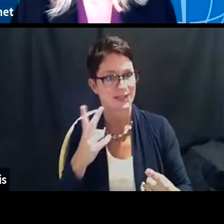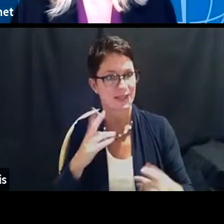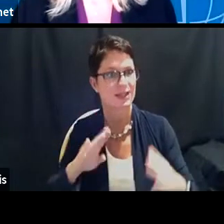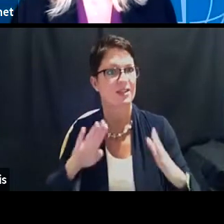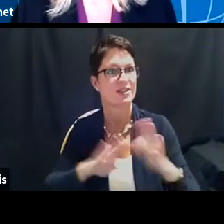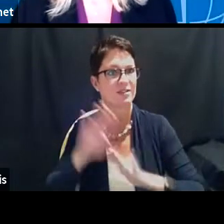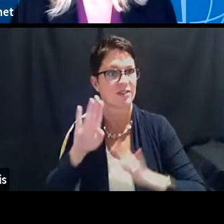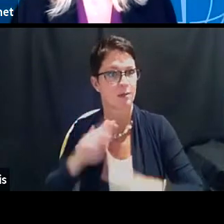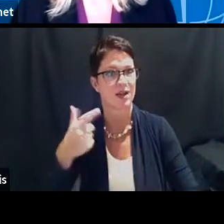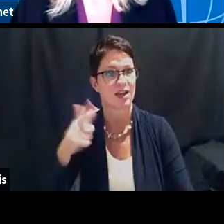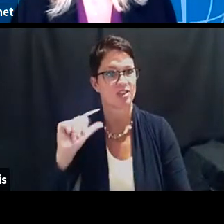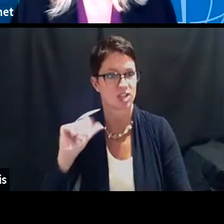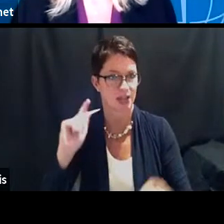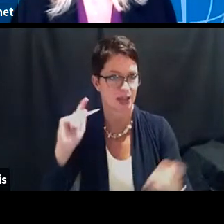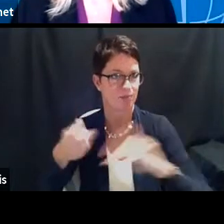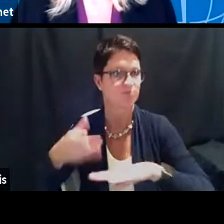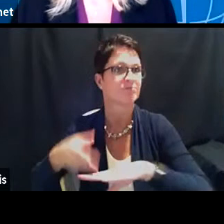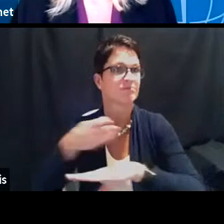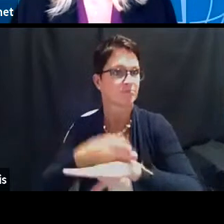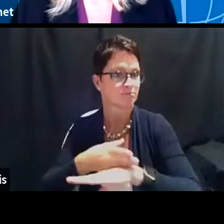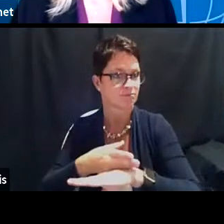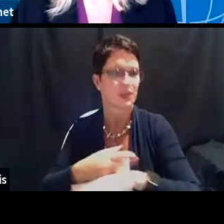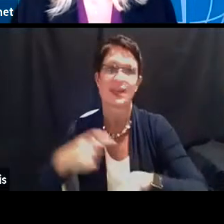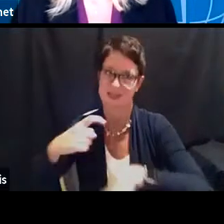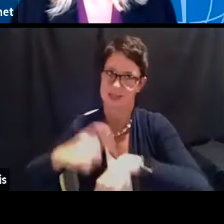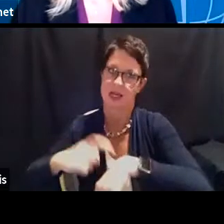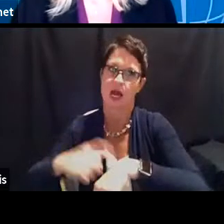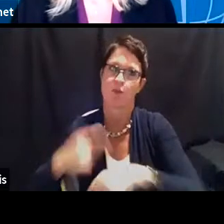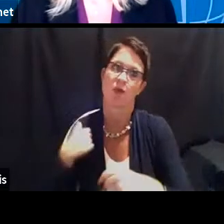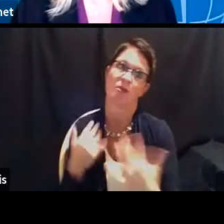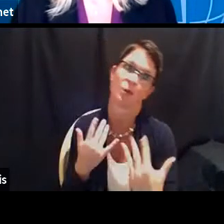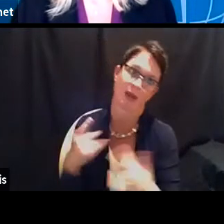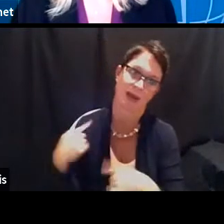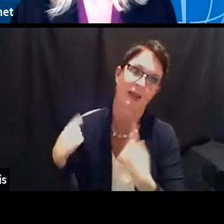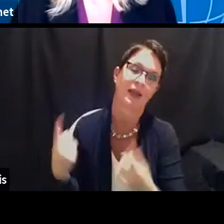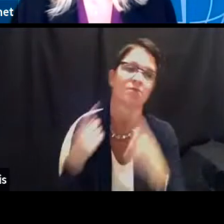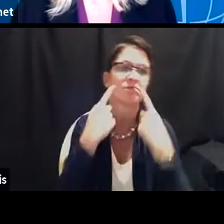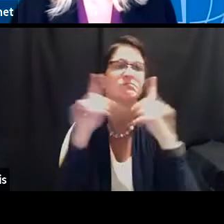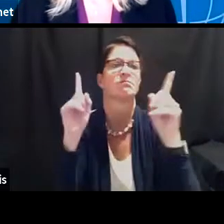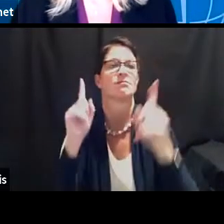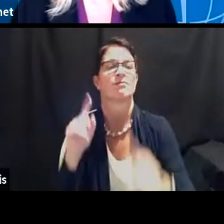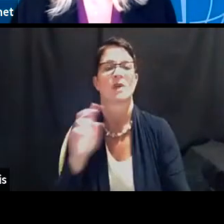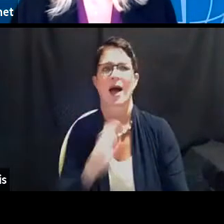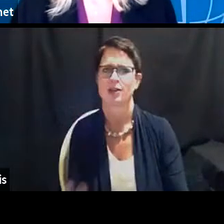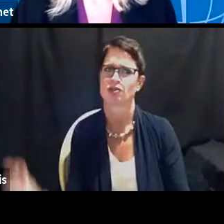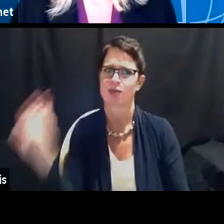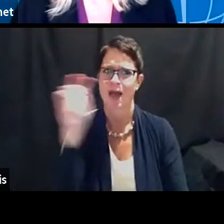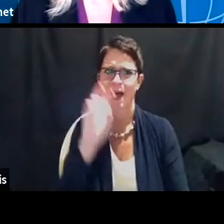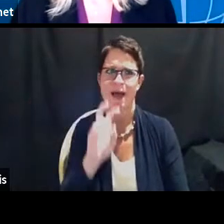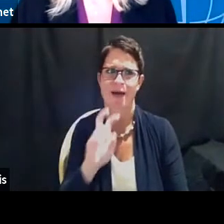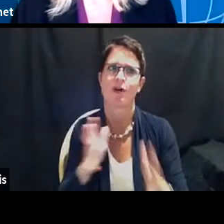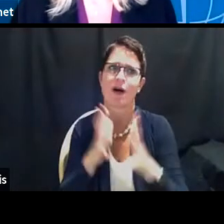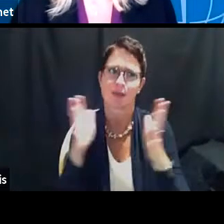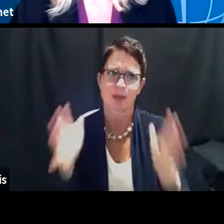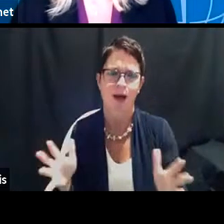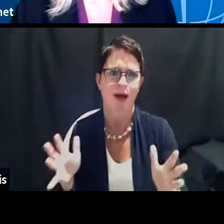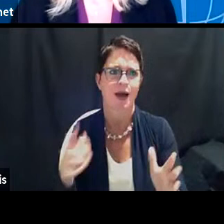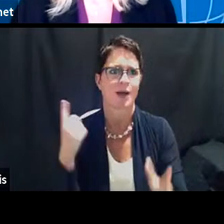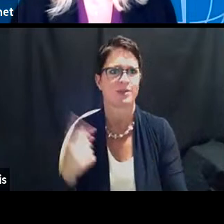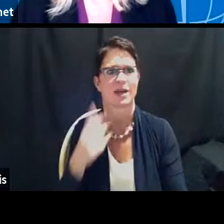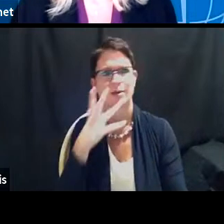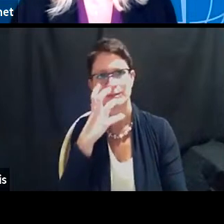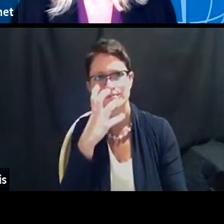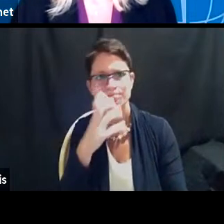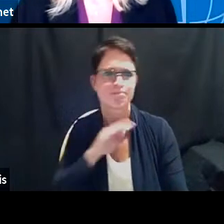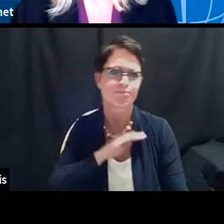of the LaGuardia Airport. It was long overdue. I travel quite often and was always dismayed with the condition